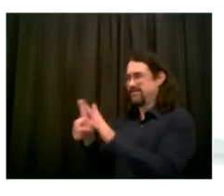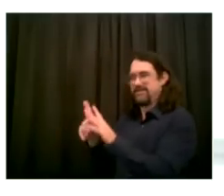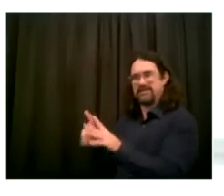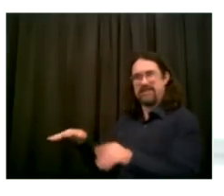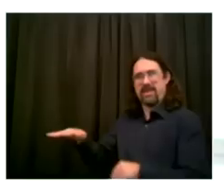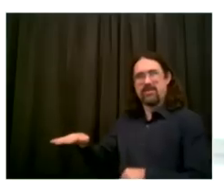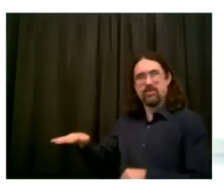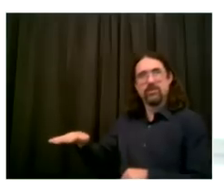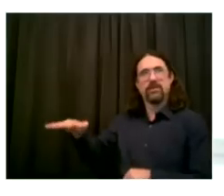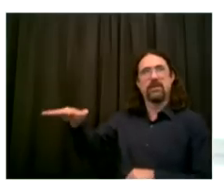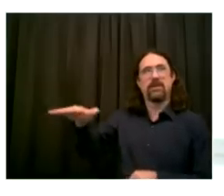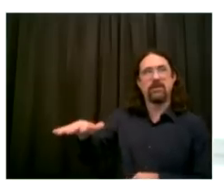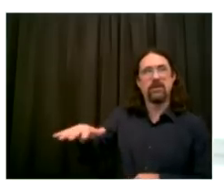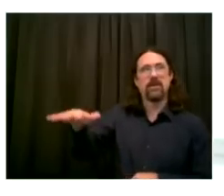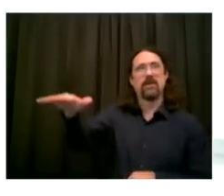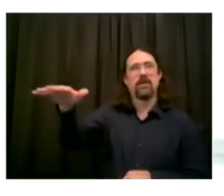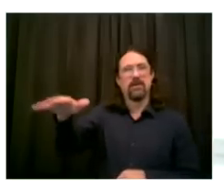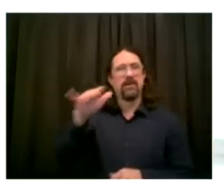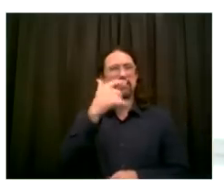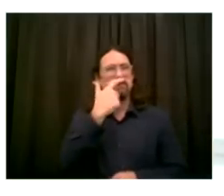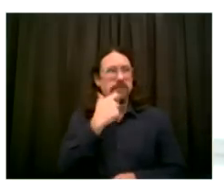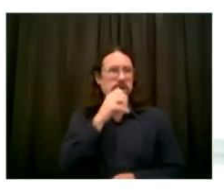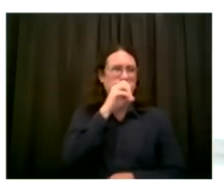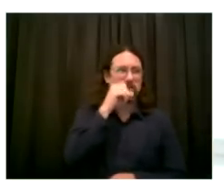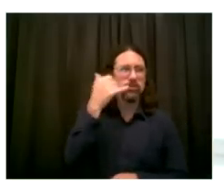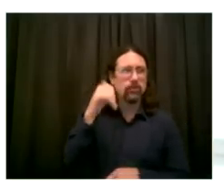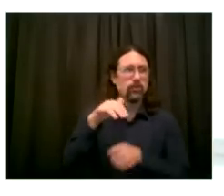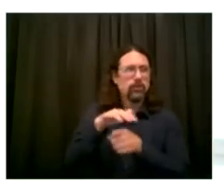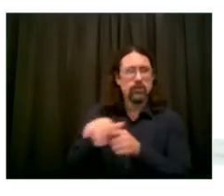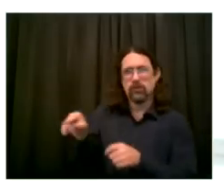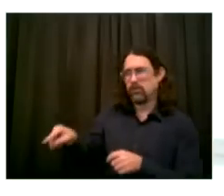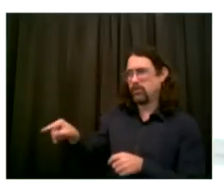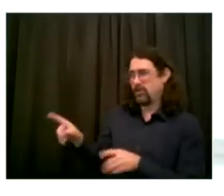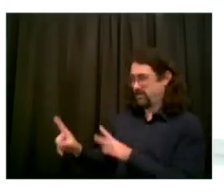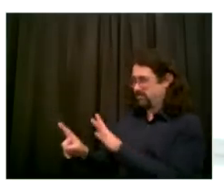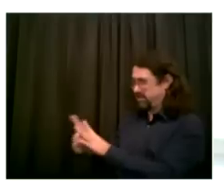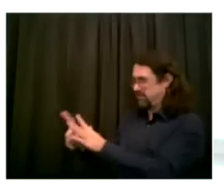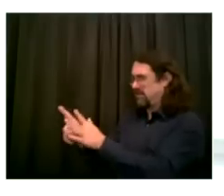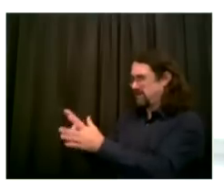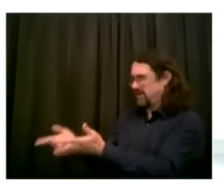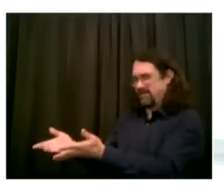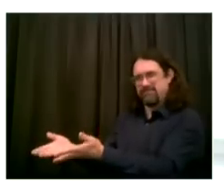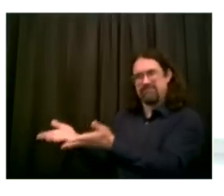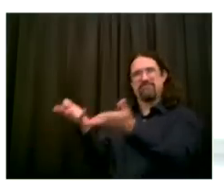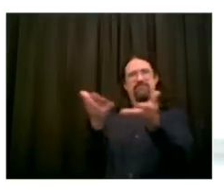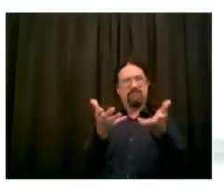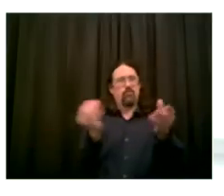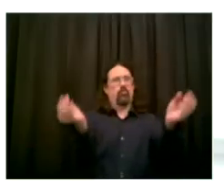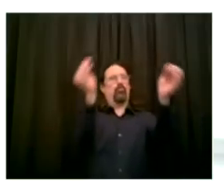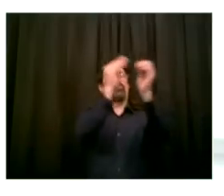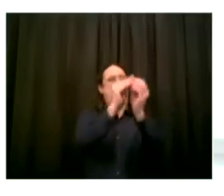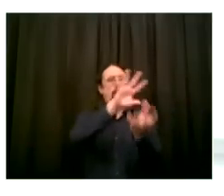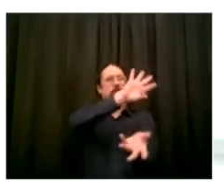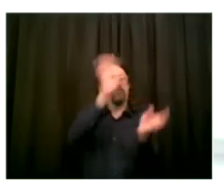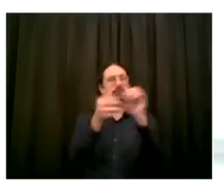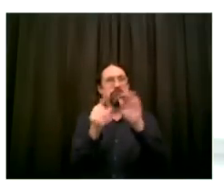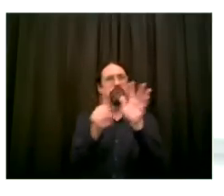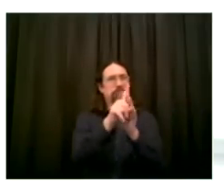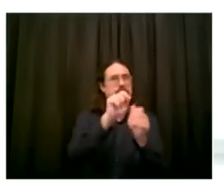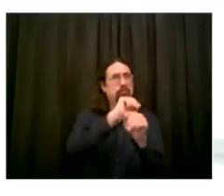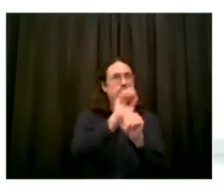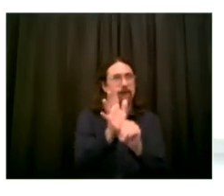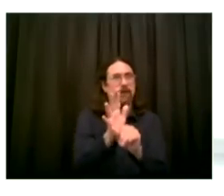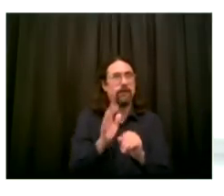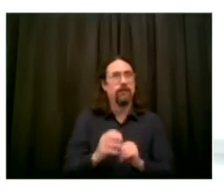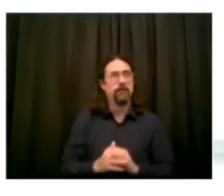of the cases in the entire city are concentrated within those areas of greatest